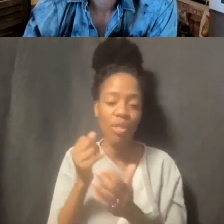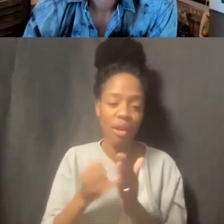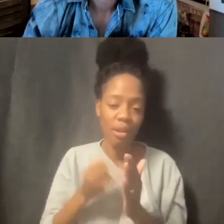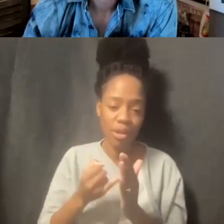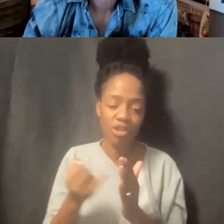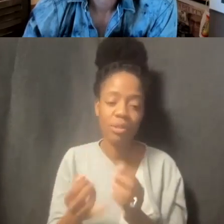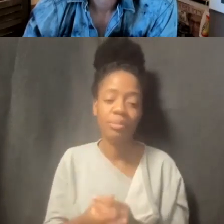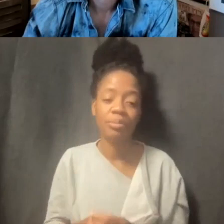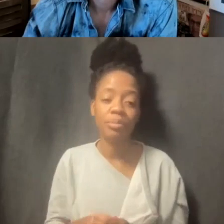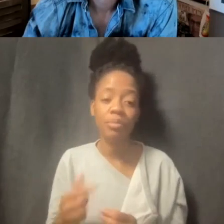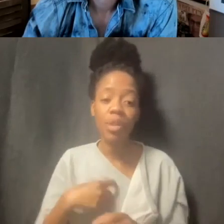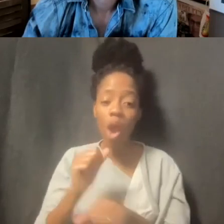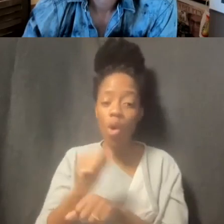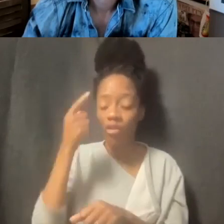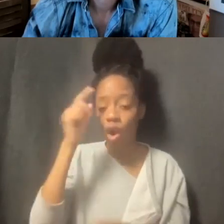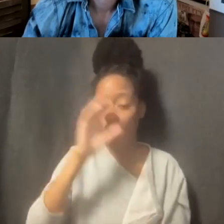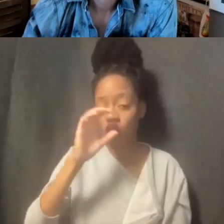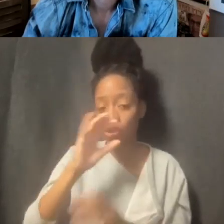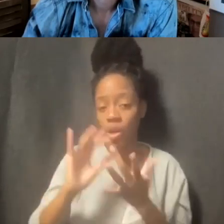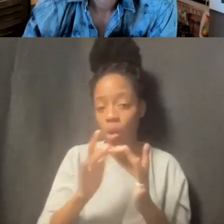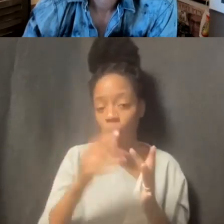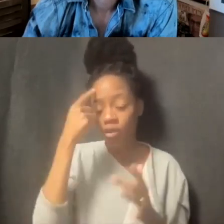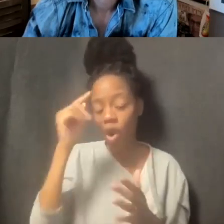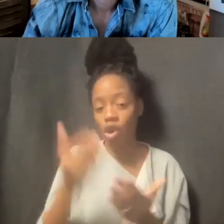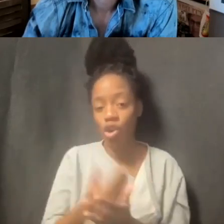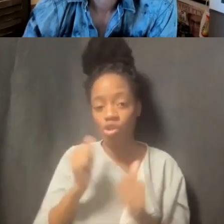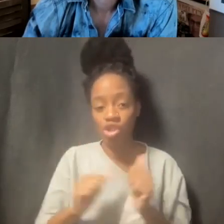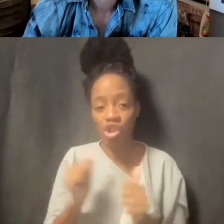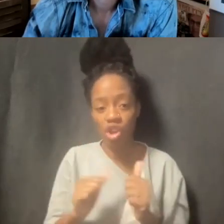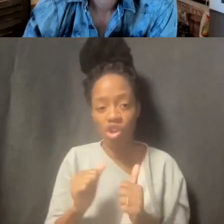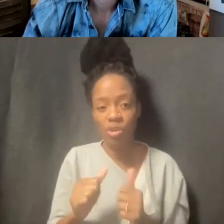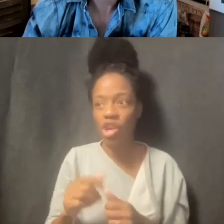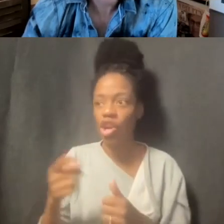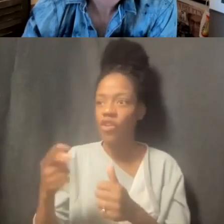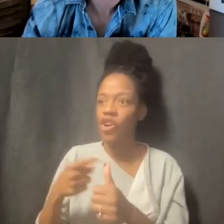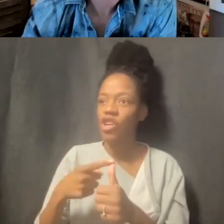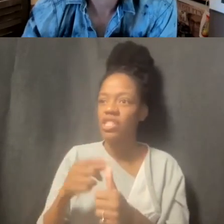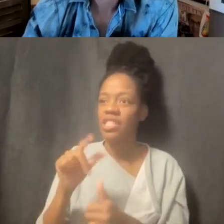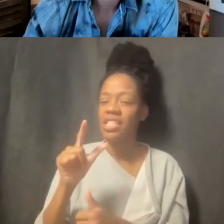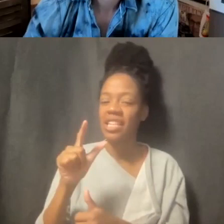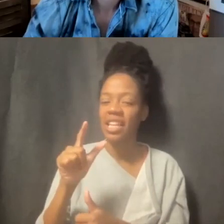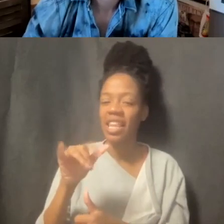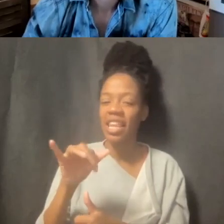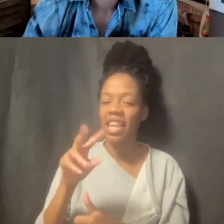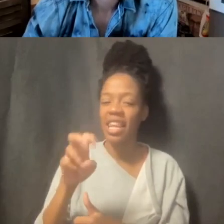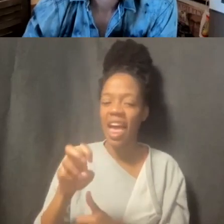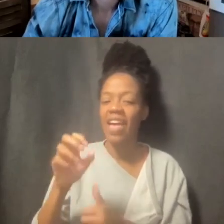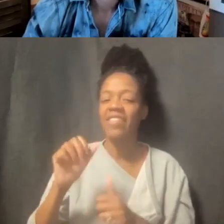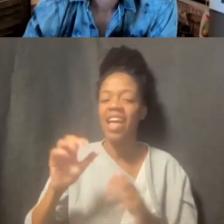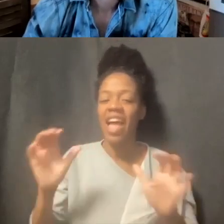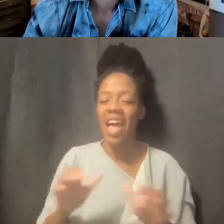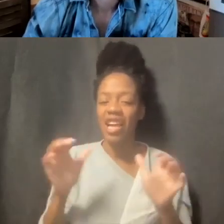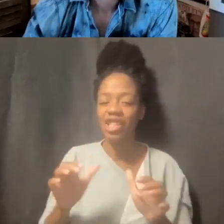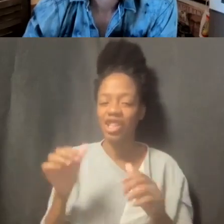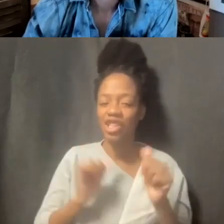I worked at Cartoon Network for a pilot and was actually going to be their first live action show. So that was weird at